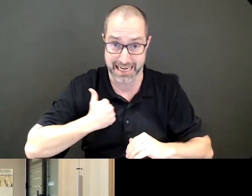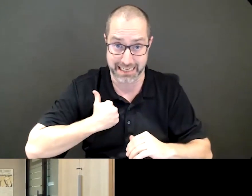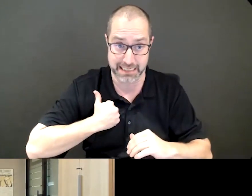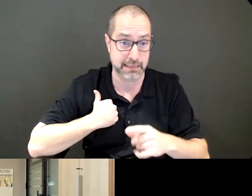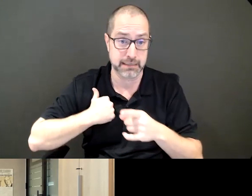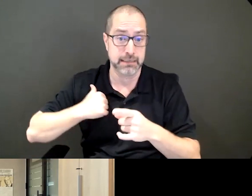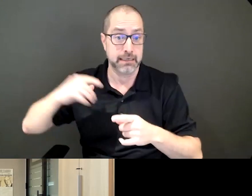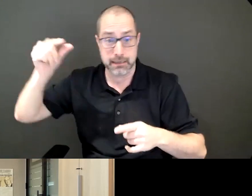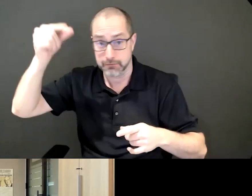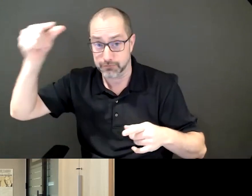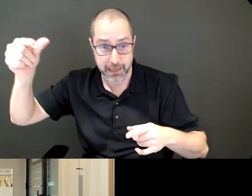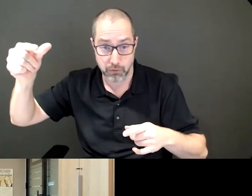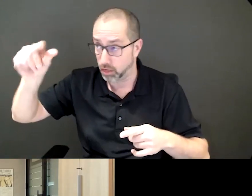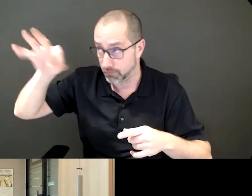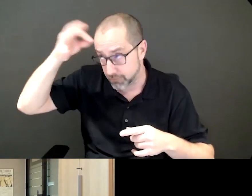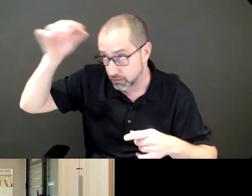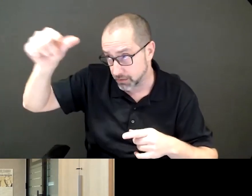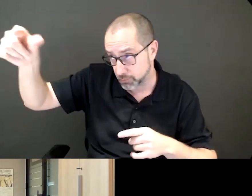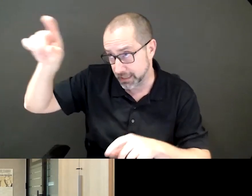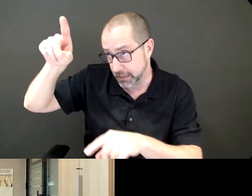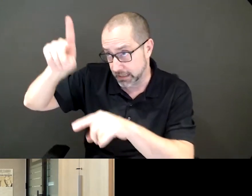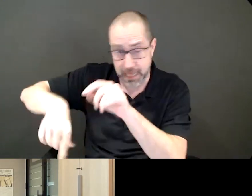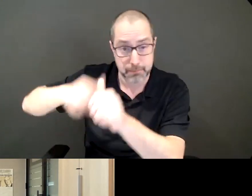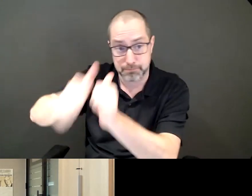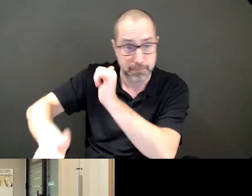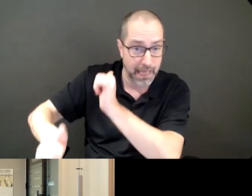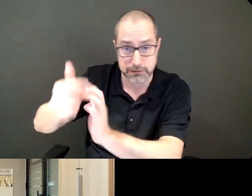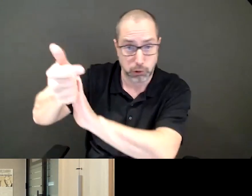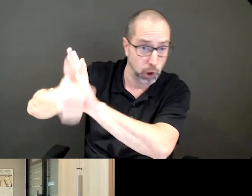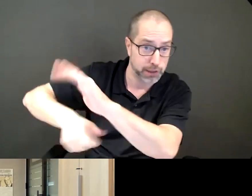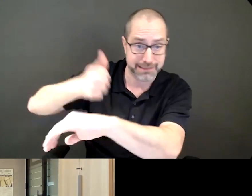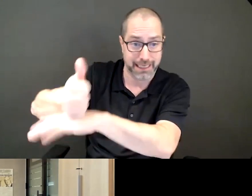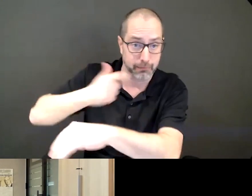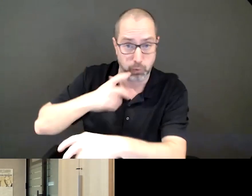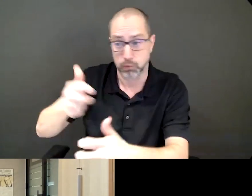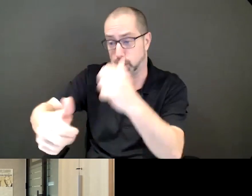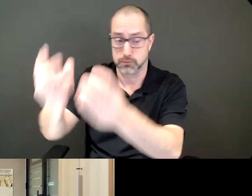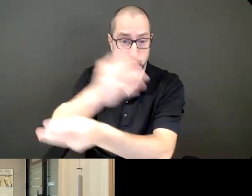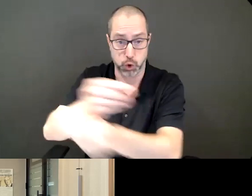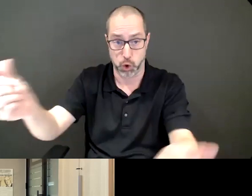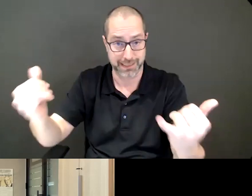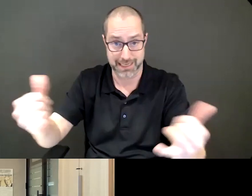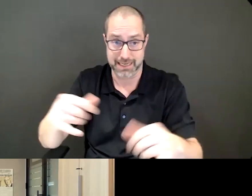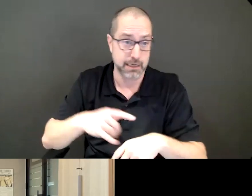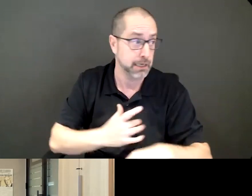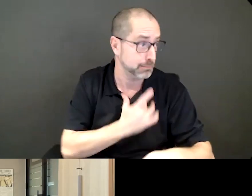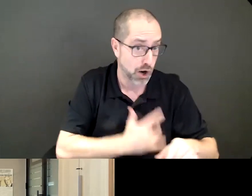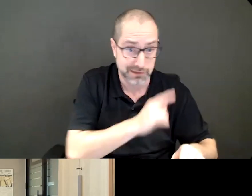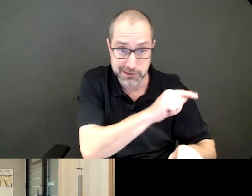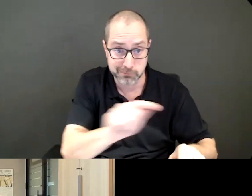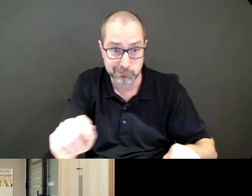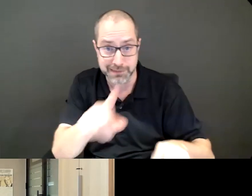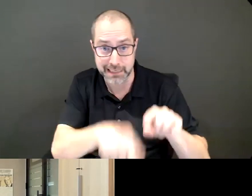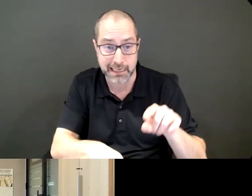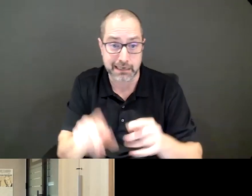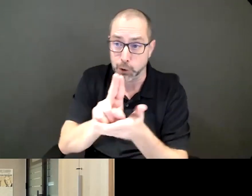government can't pass a bill today that would solve our issues, nor could the provinces, nor could the educational institutions by themselves, nor